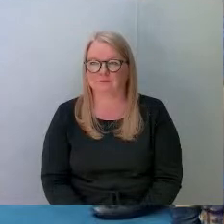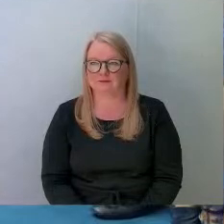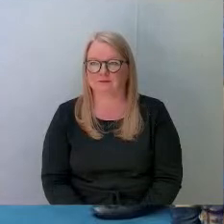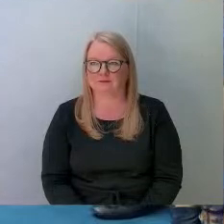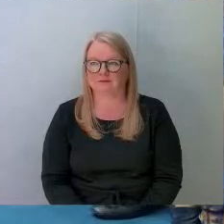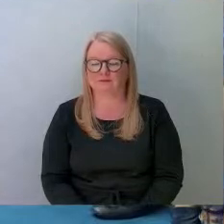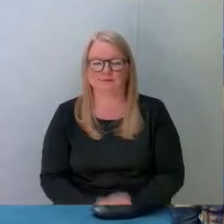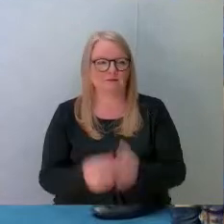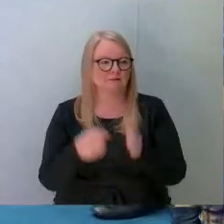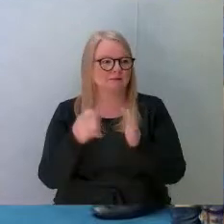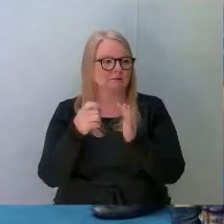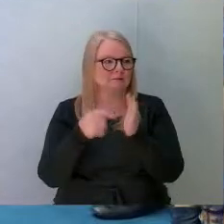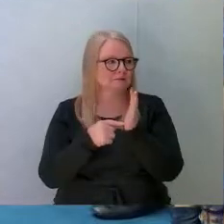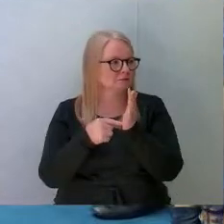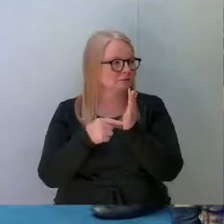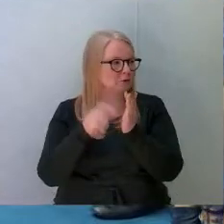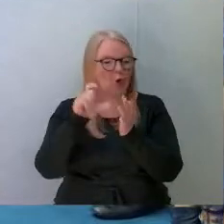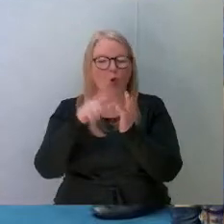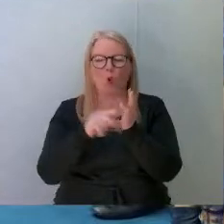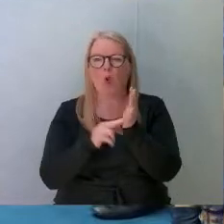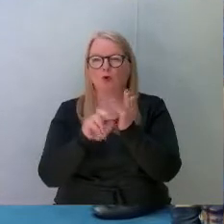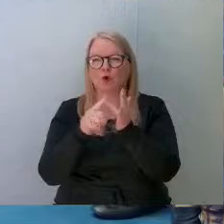Connor Brown.